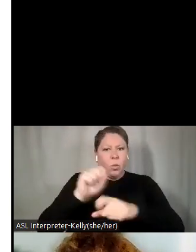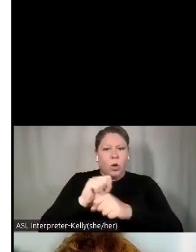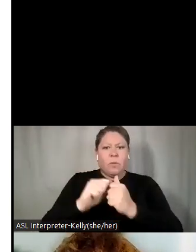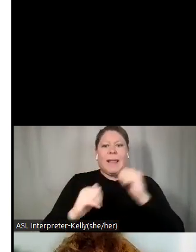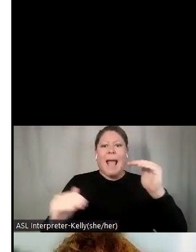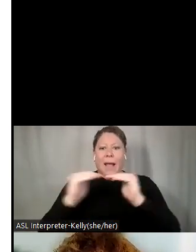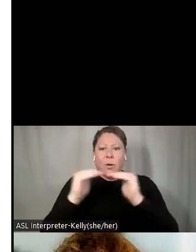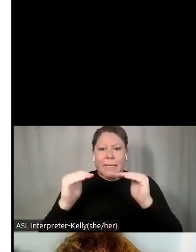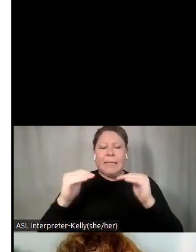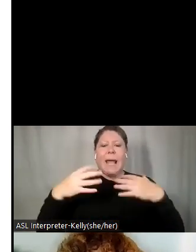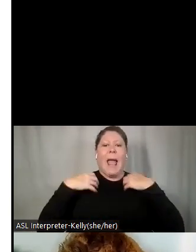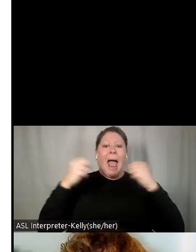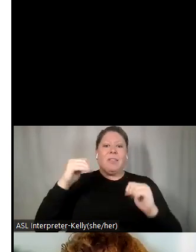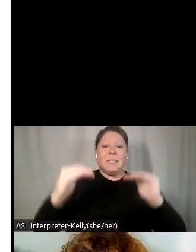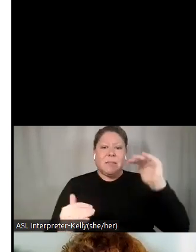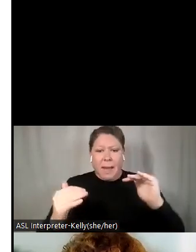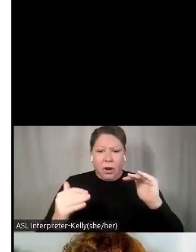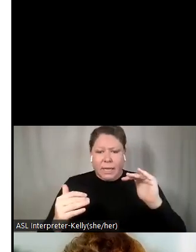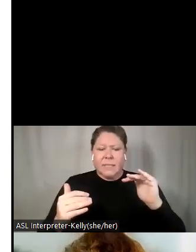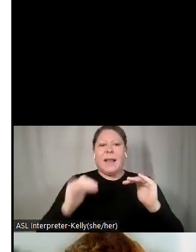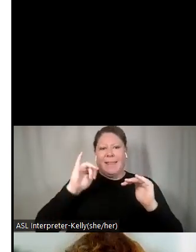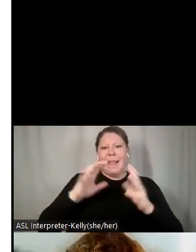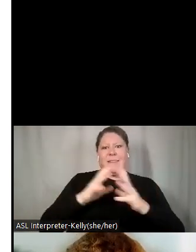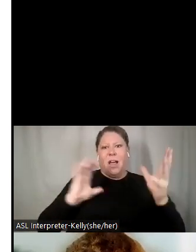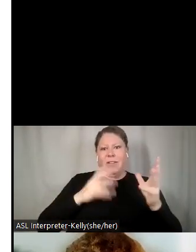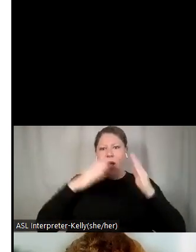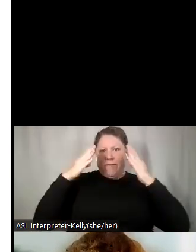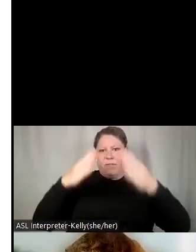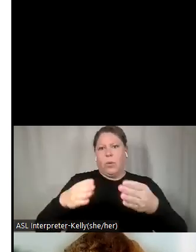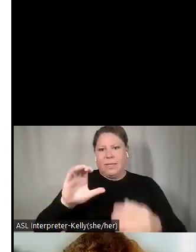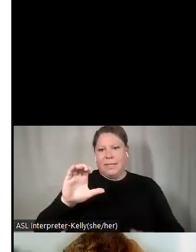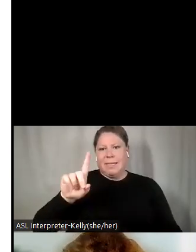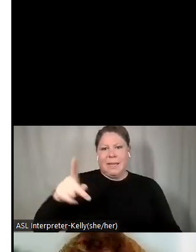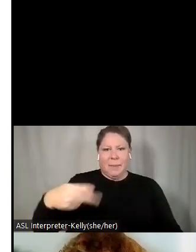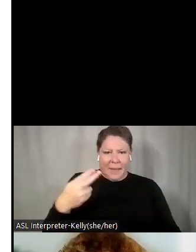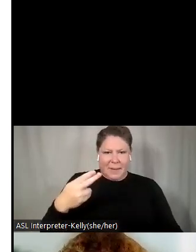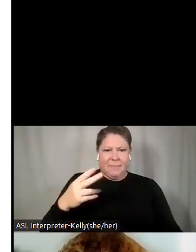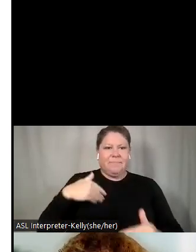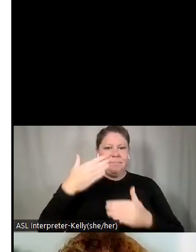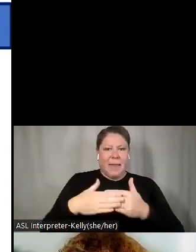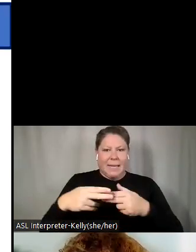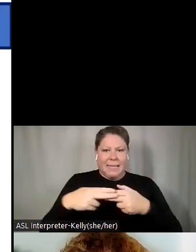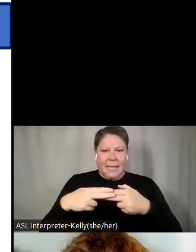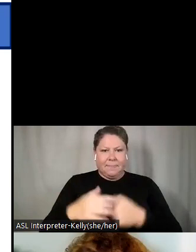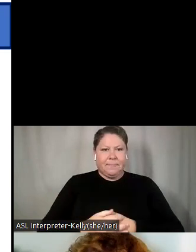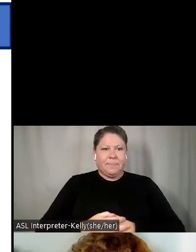focus of a lot of what we do at CDPH. Next slide, please.